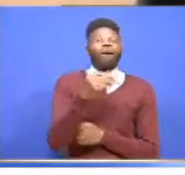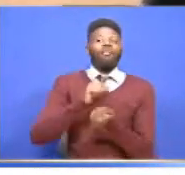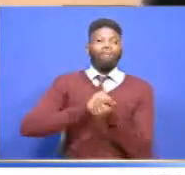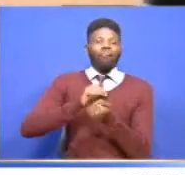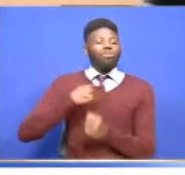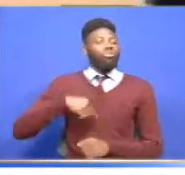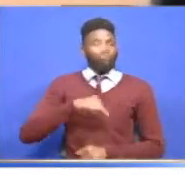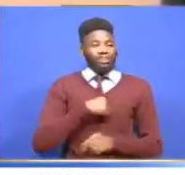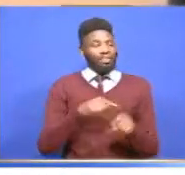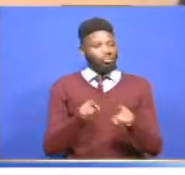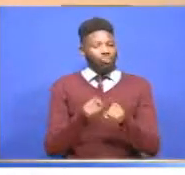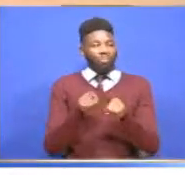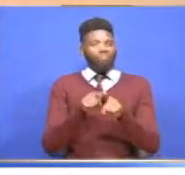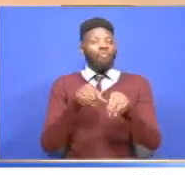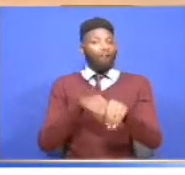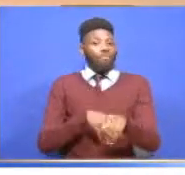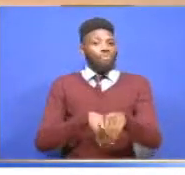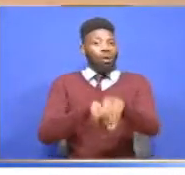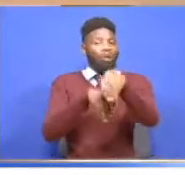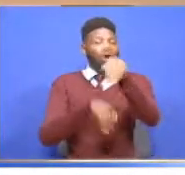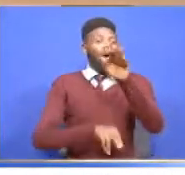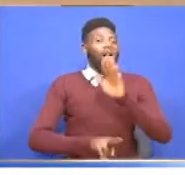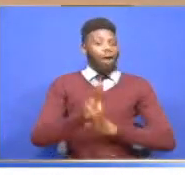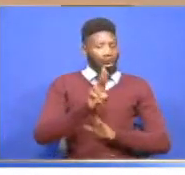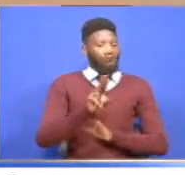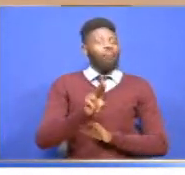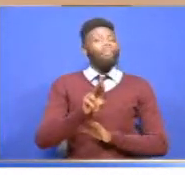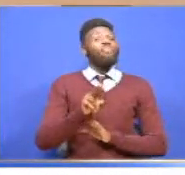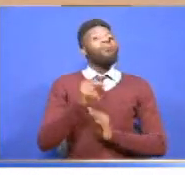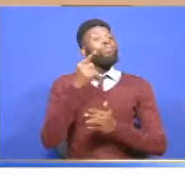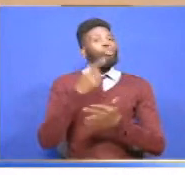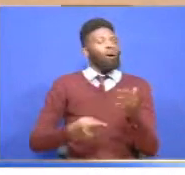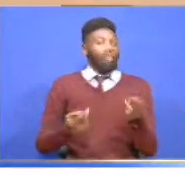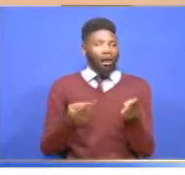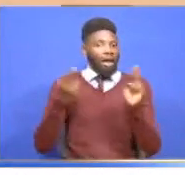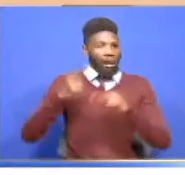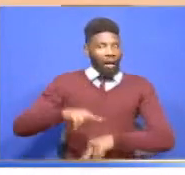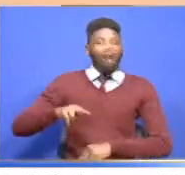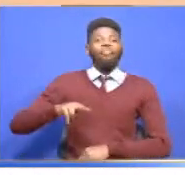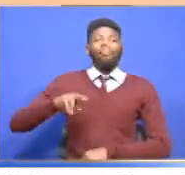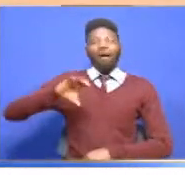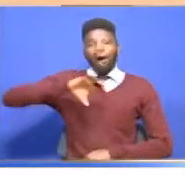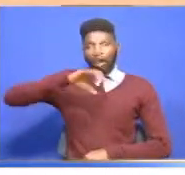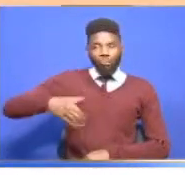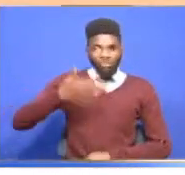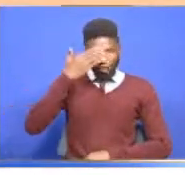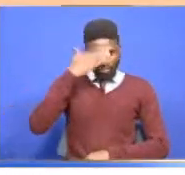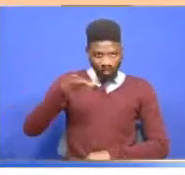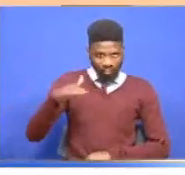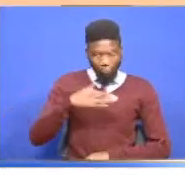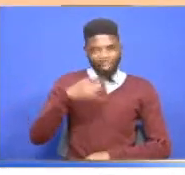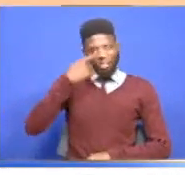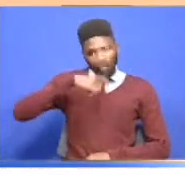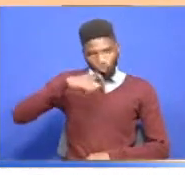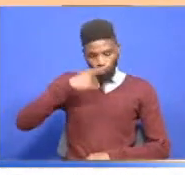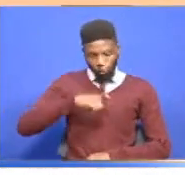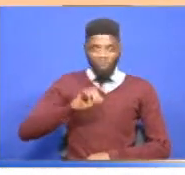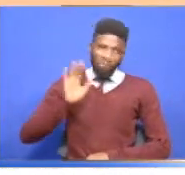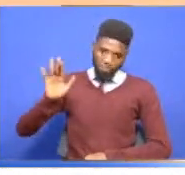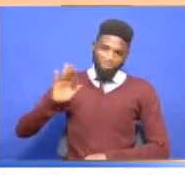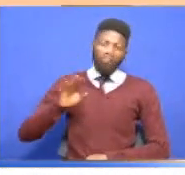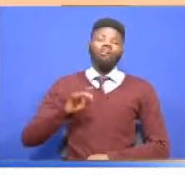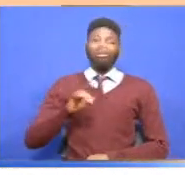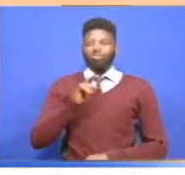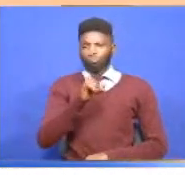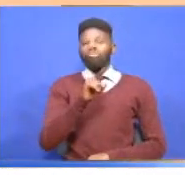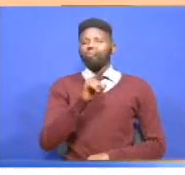you tabs. We are keeping in tabs with this happenings at the Kitui County Assembly. And you can be rest assured